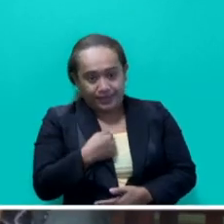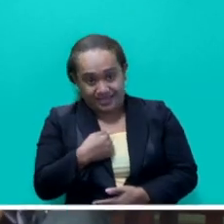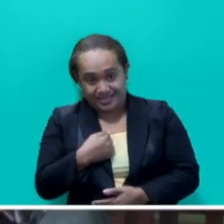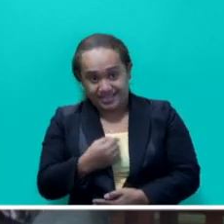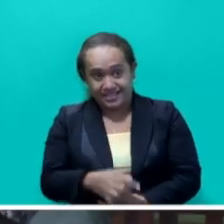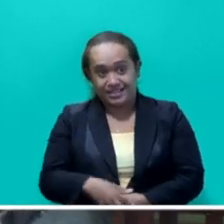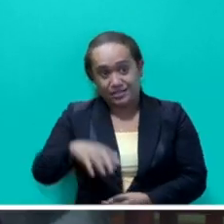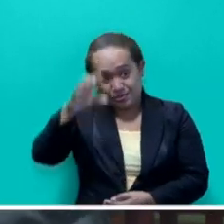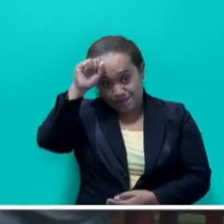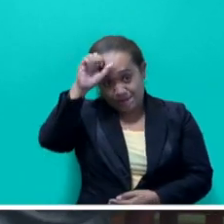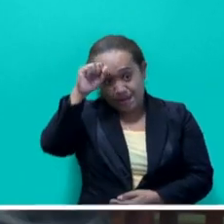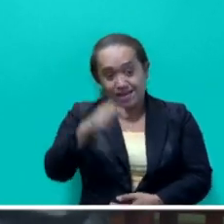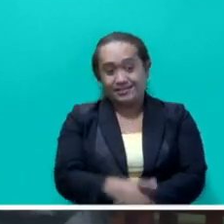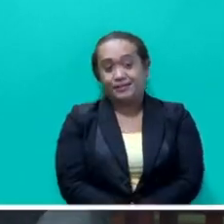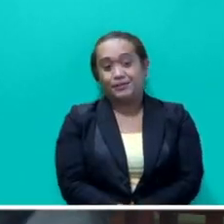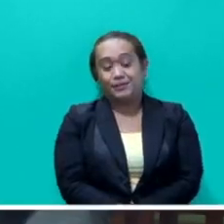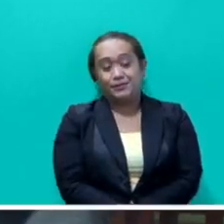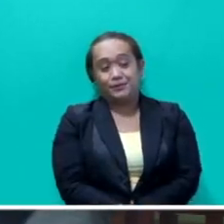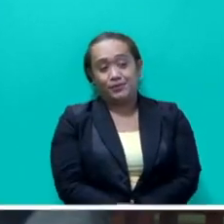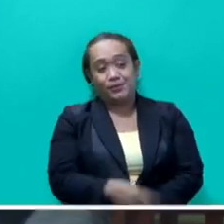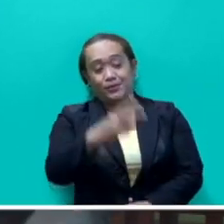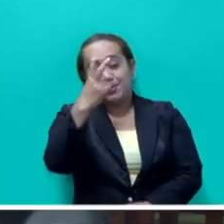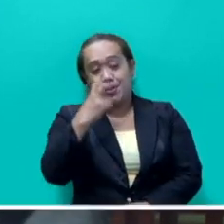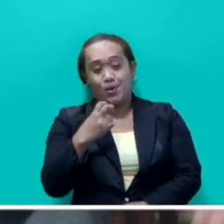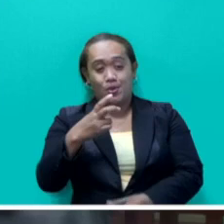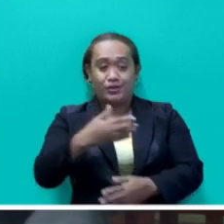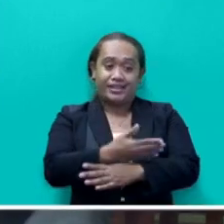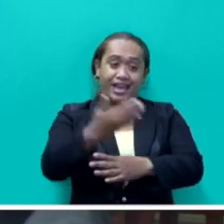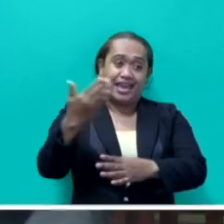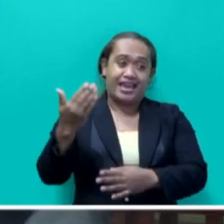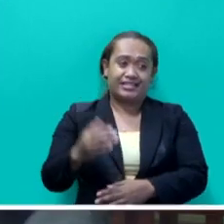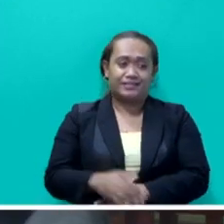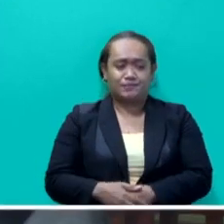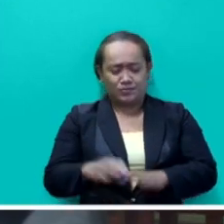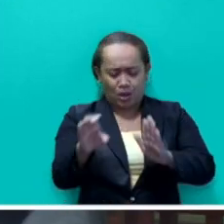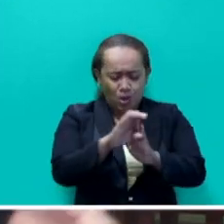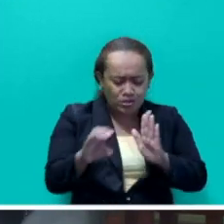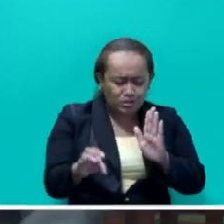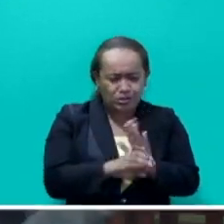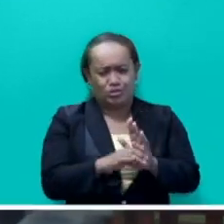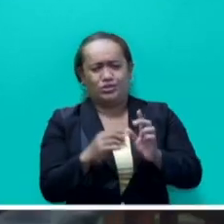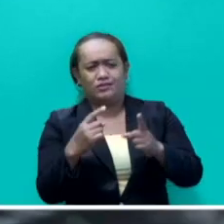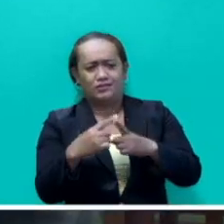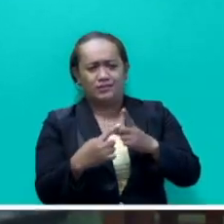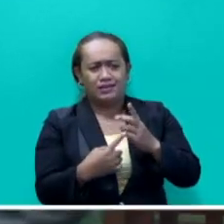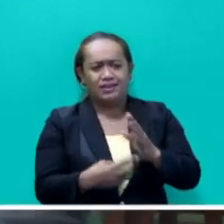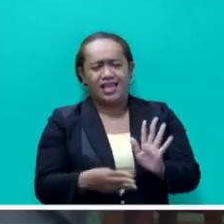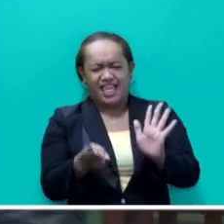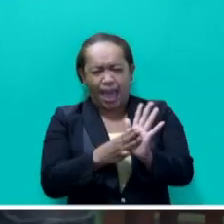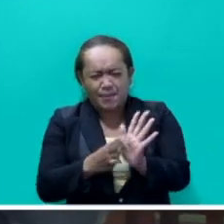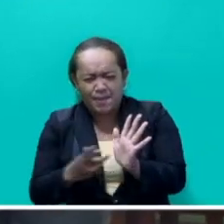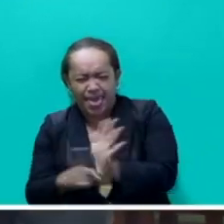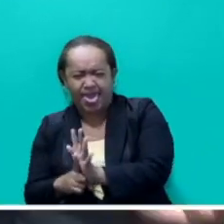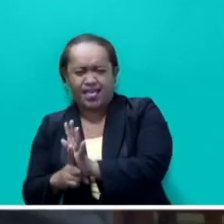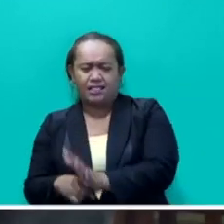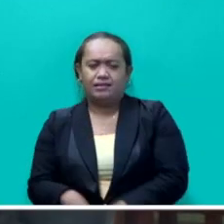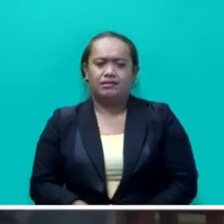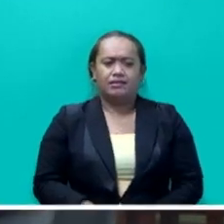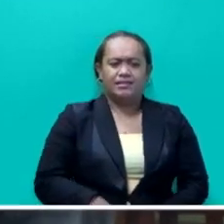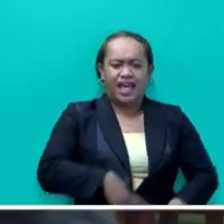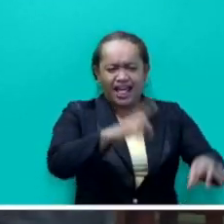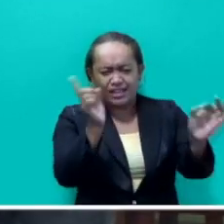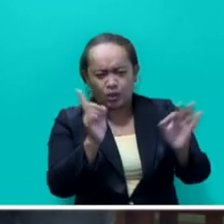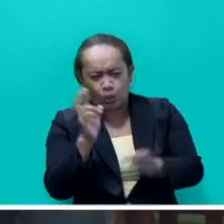JSO days, where you have the Constitution, and you have the MML, and you have the Queen's